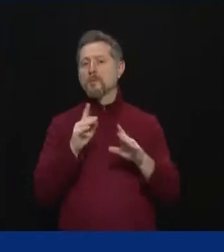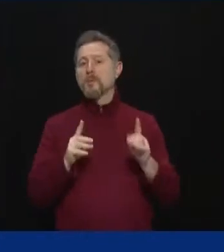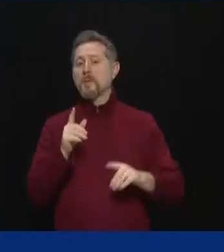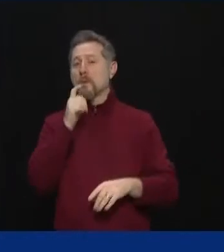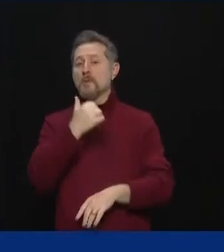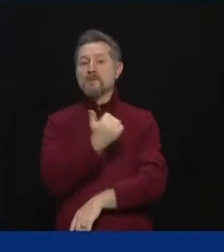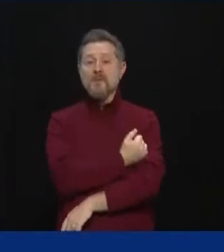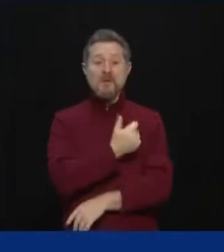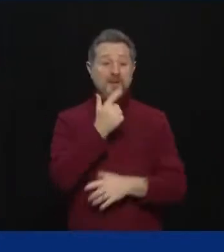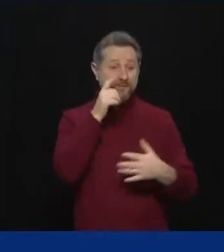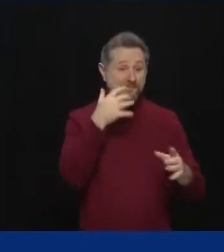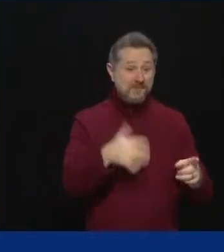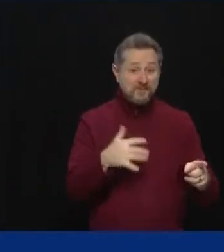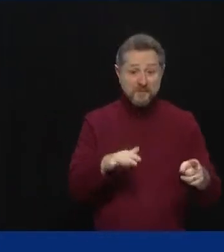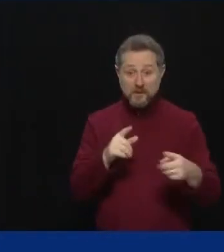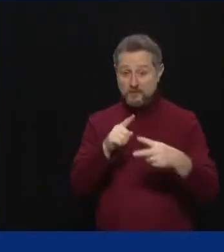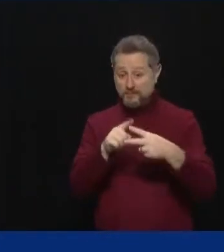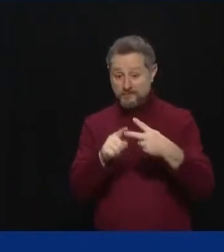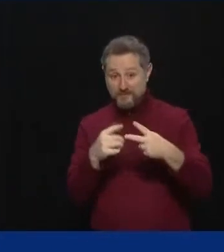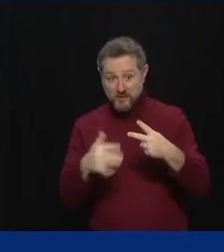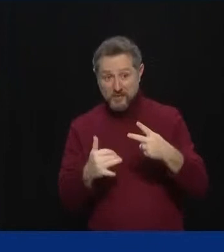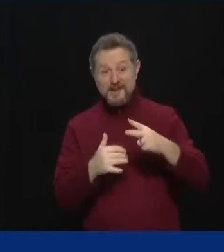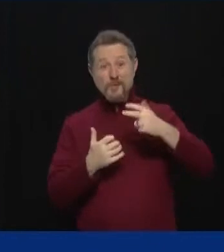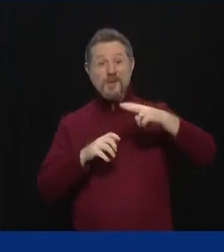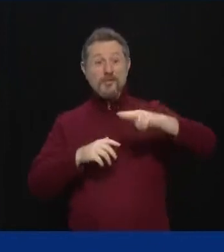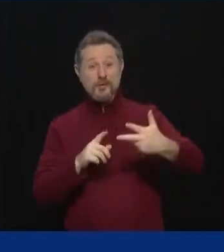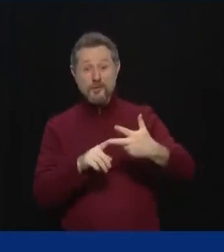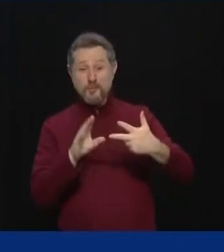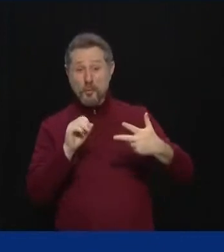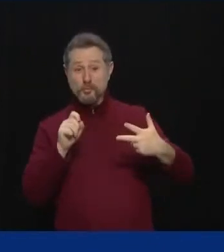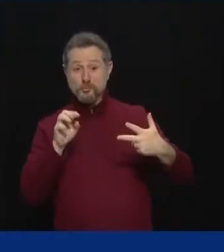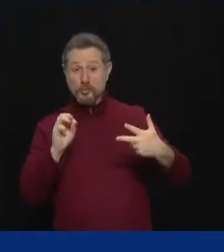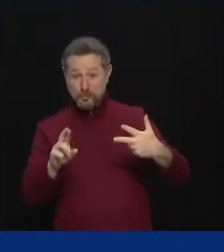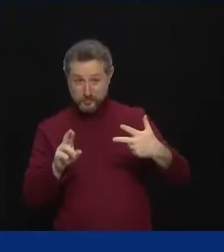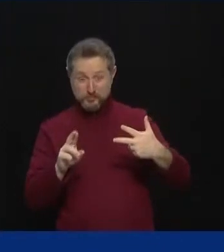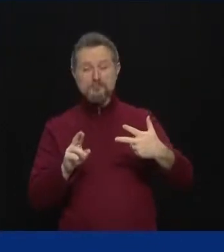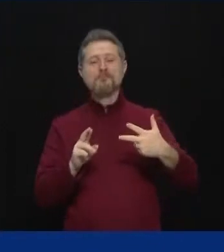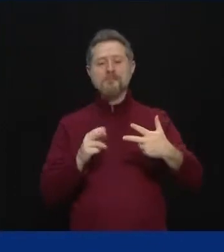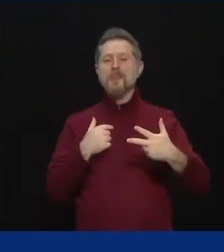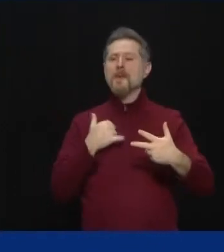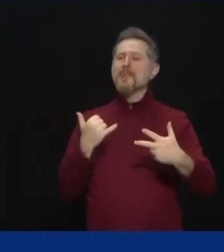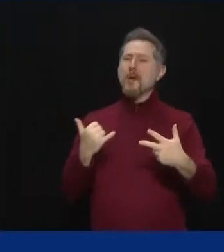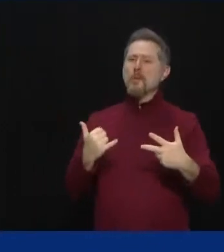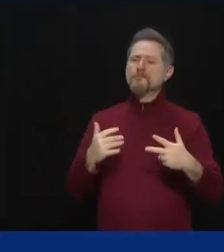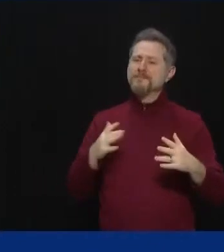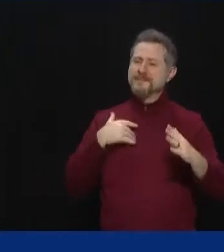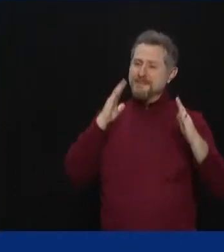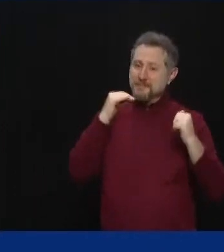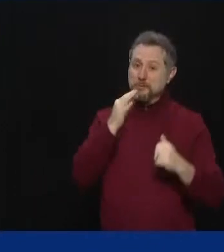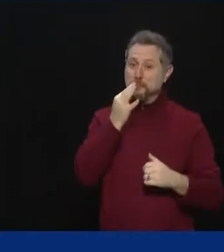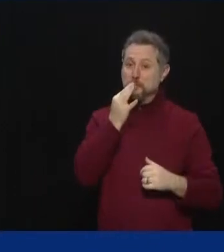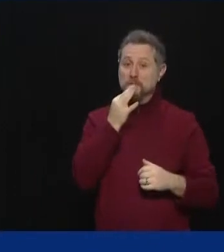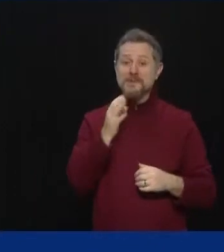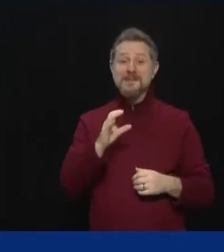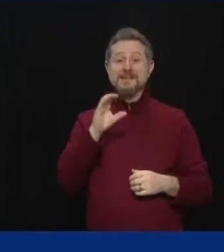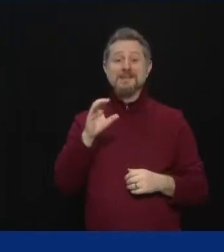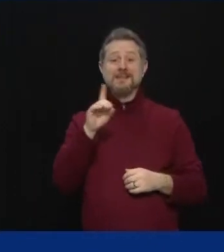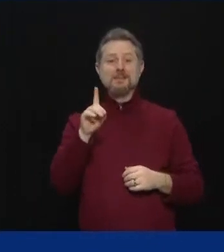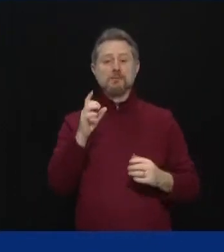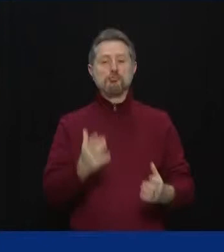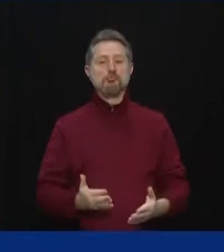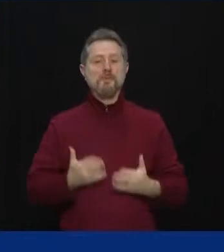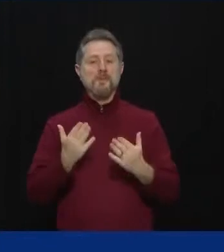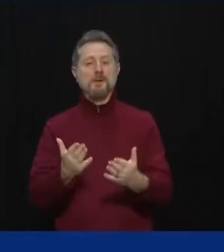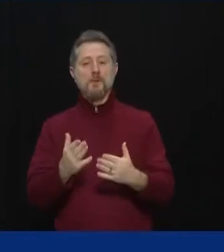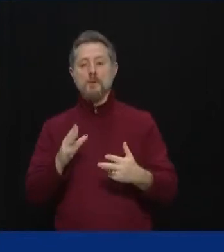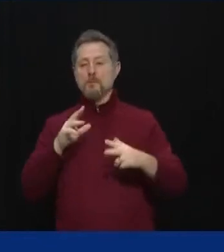fully vaccinated, we want you to get a booster. You've heard that we are now expecting soon for the CDC to recommend boosters to the